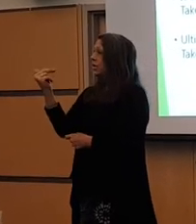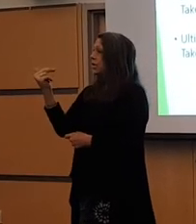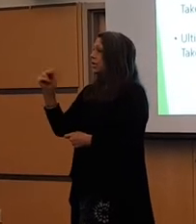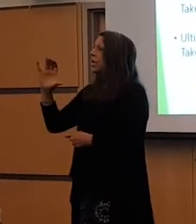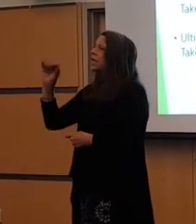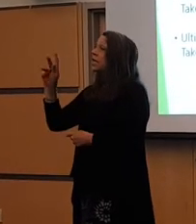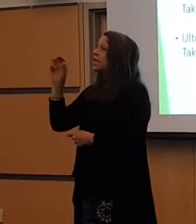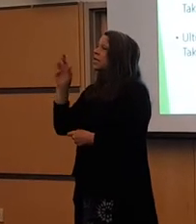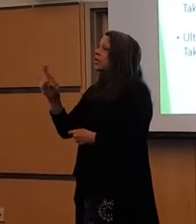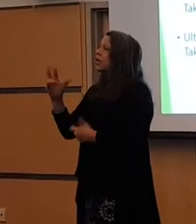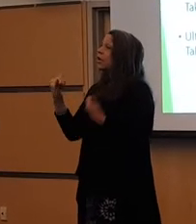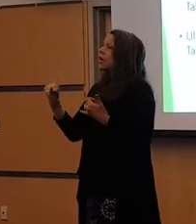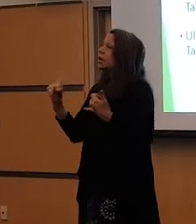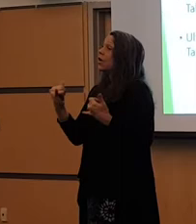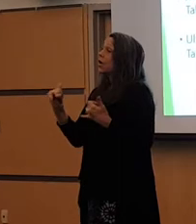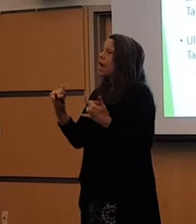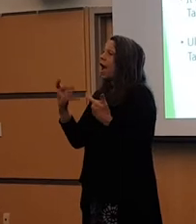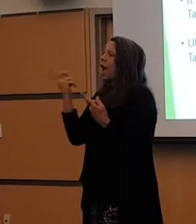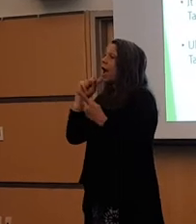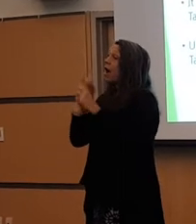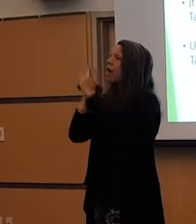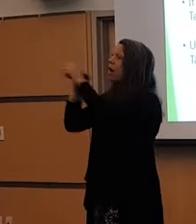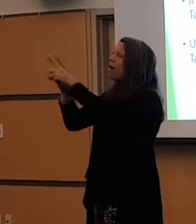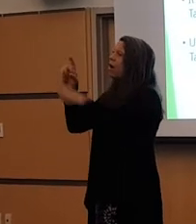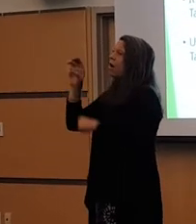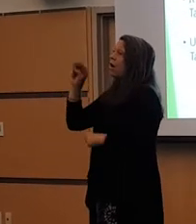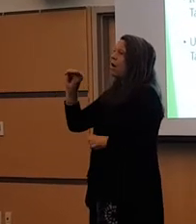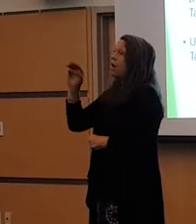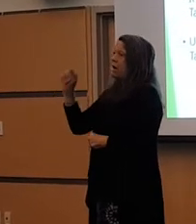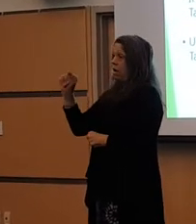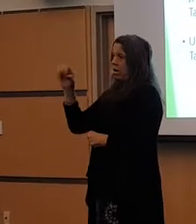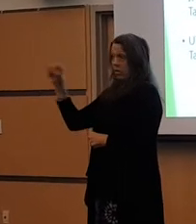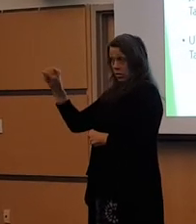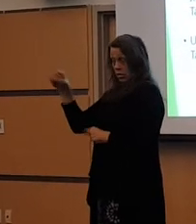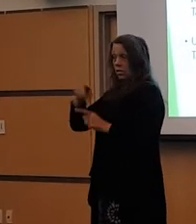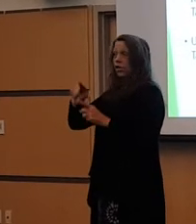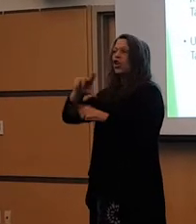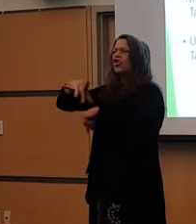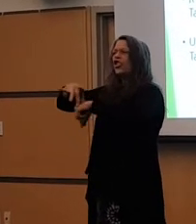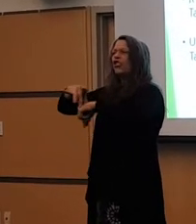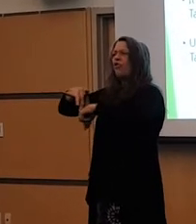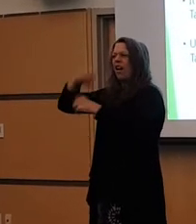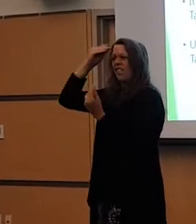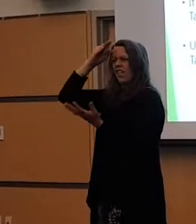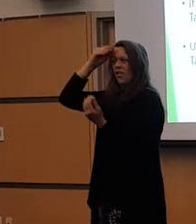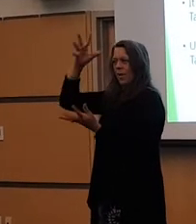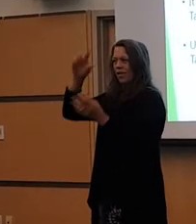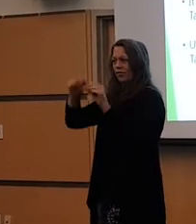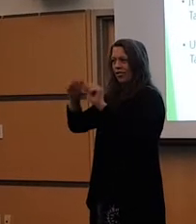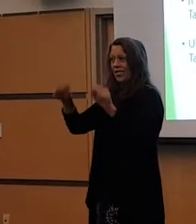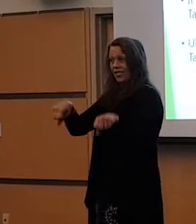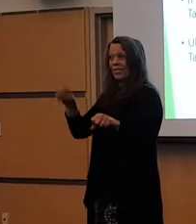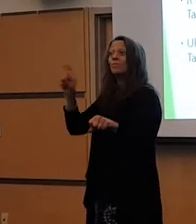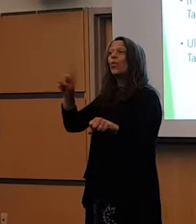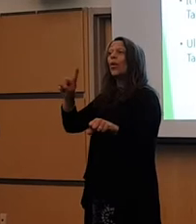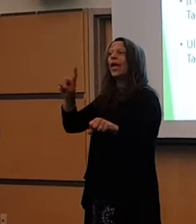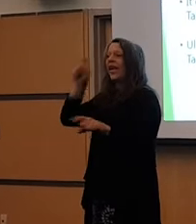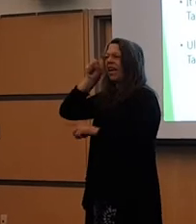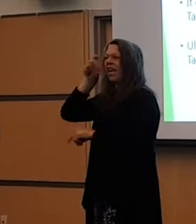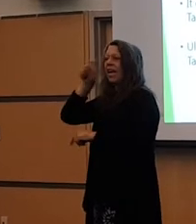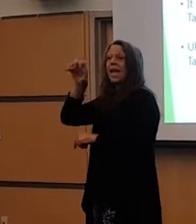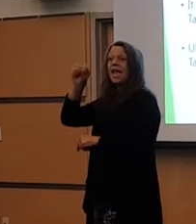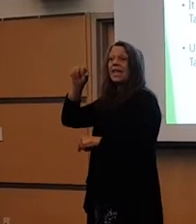currently pursuing a Master's of Science in Geographic Information Systems at Salem State University.